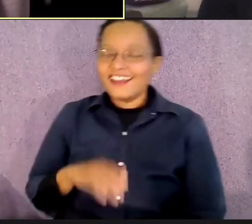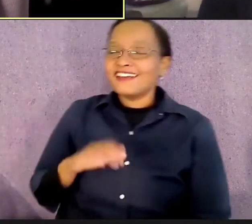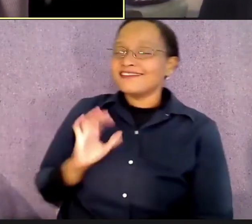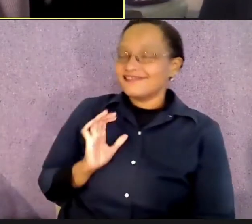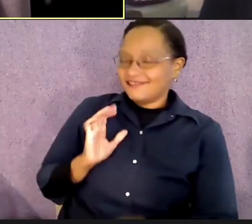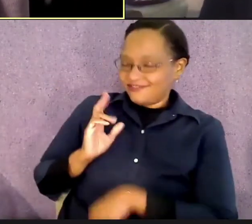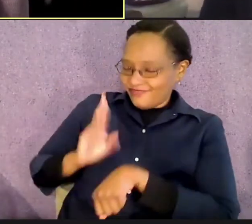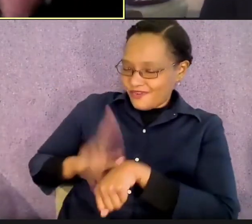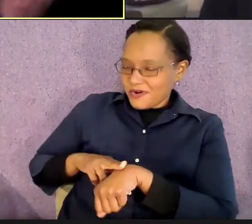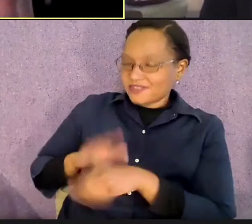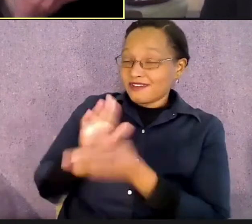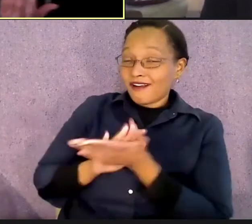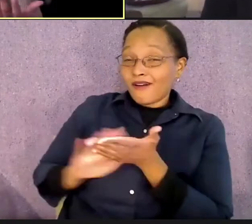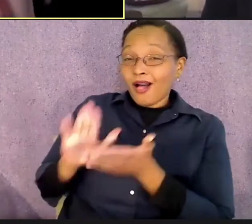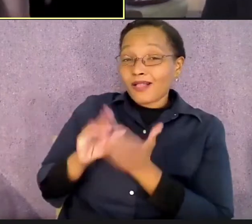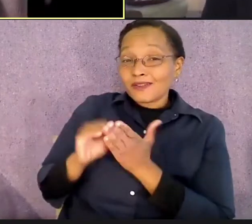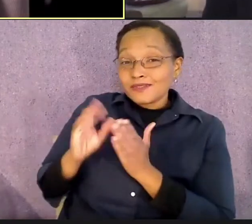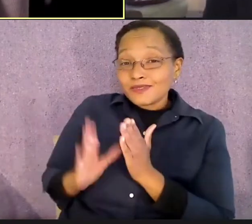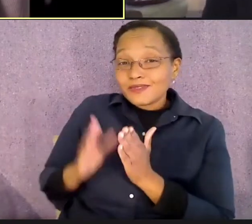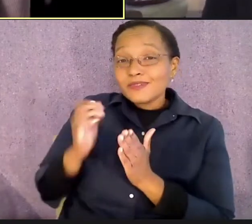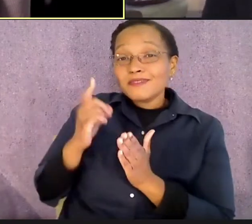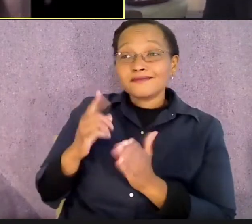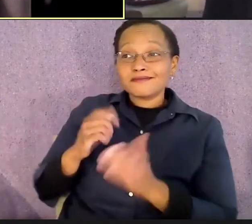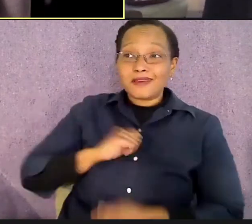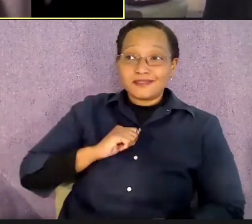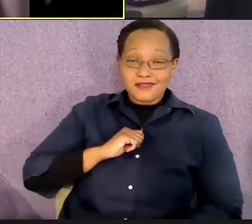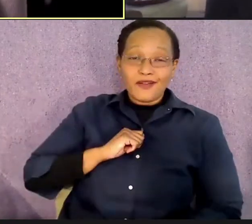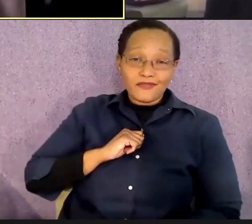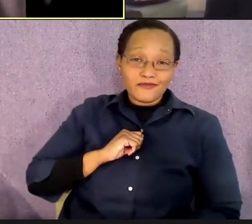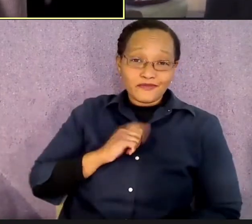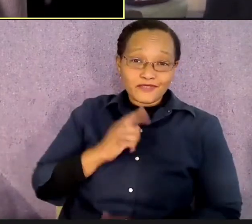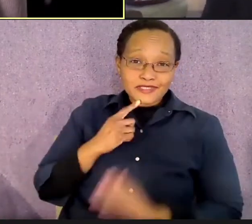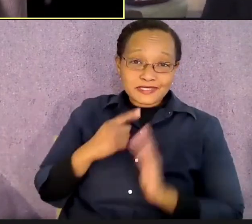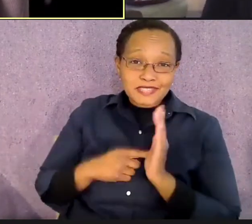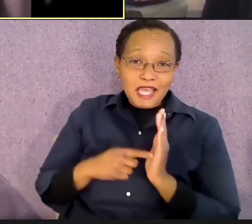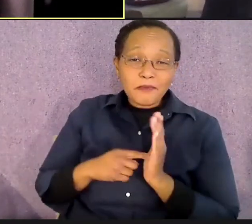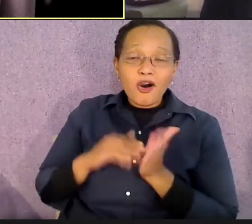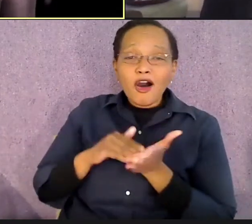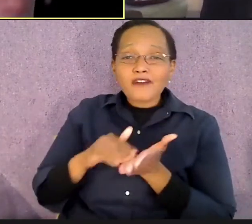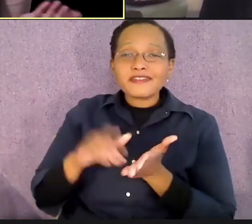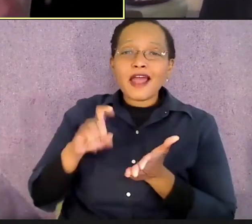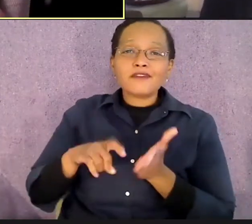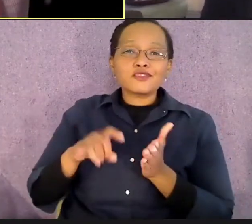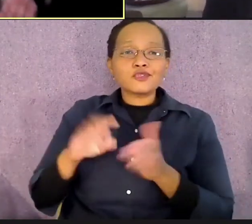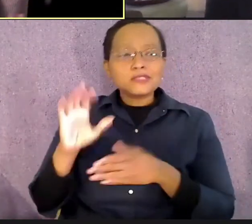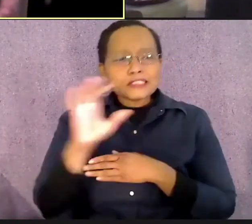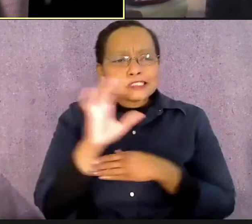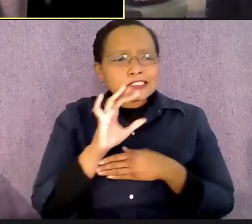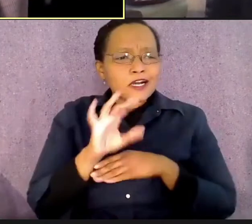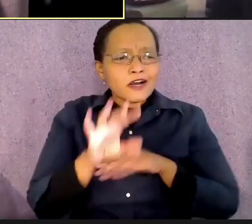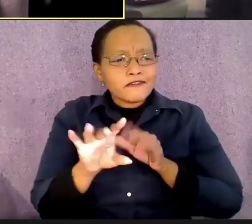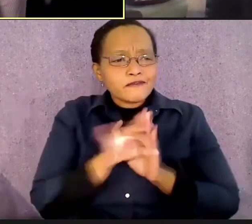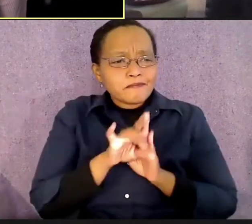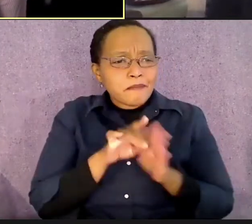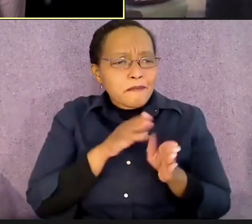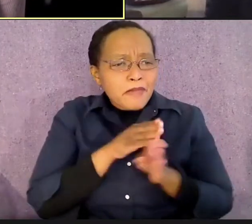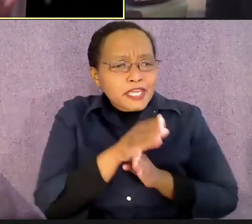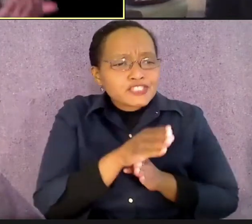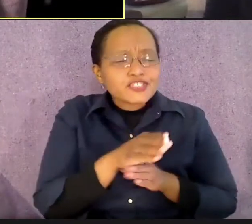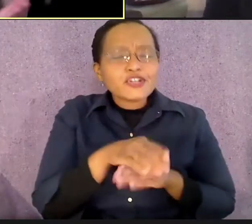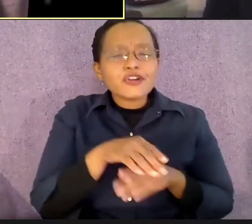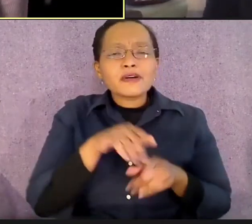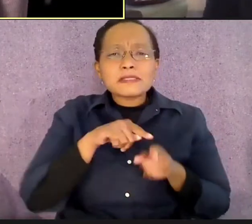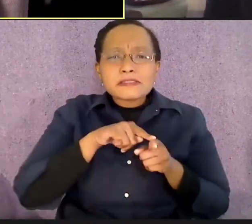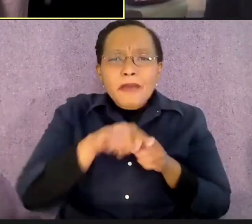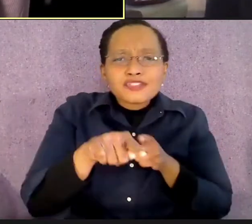student, oftentimes, like, especially like for me too, we're asked, to find a major or choose a specialty and like find a stable career path.